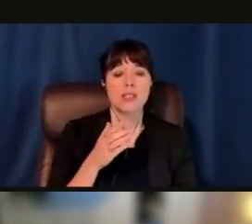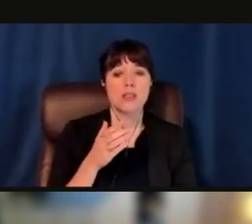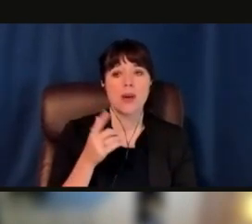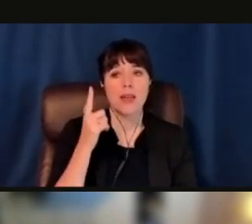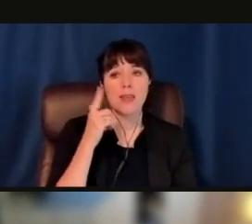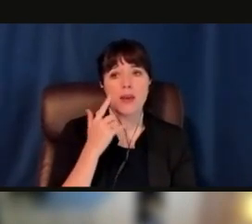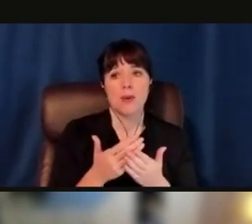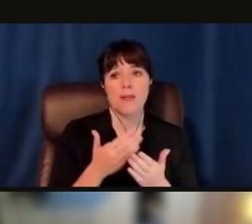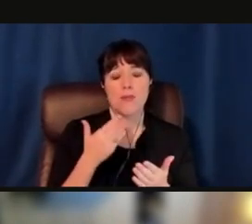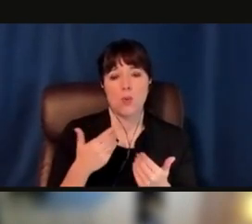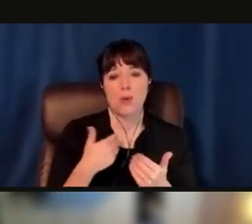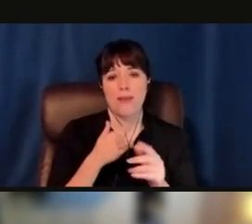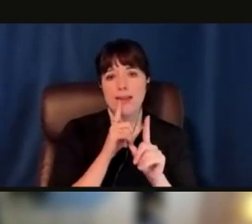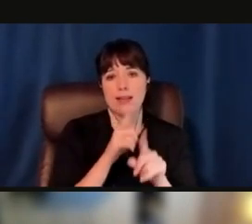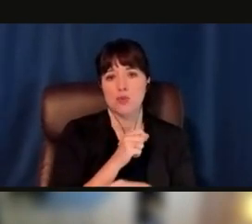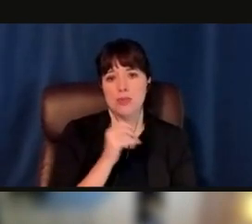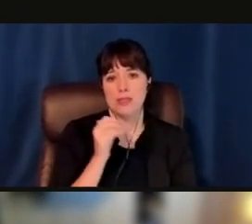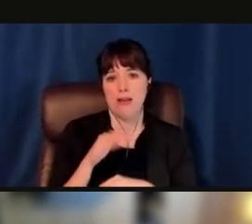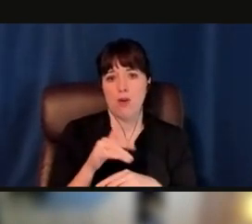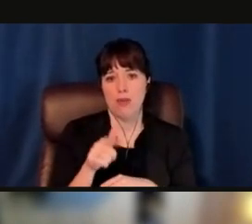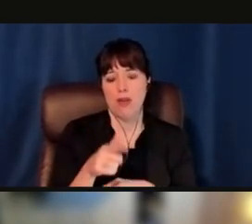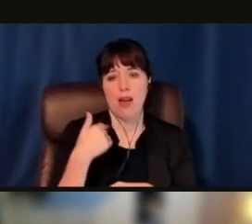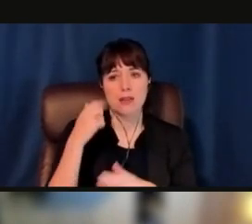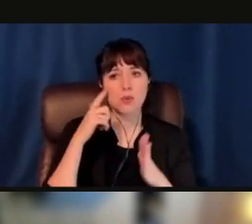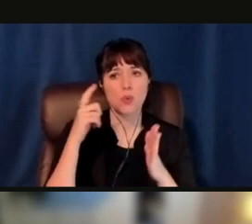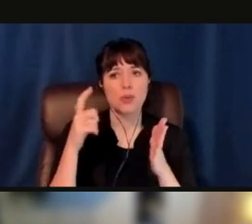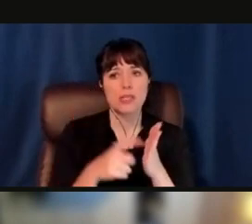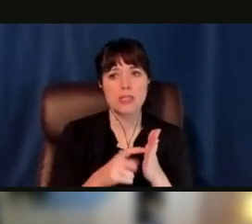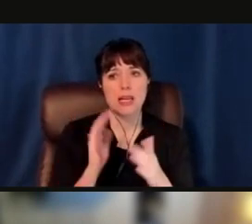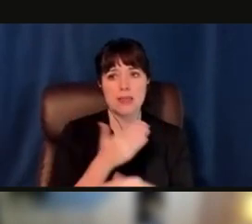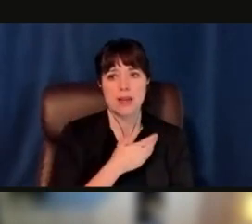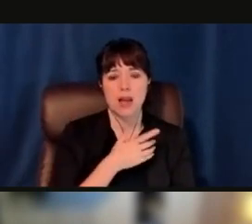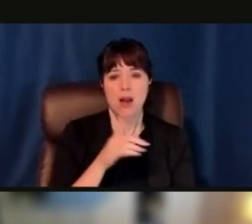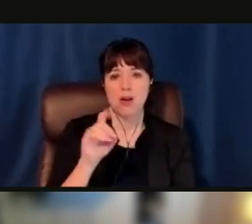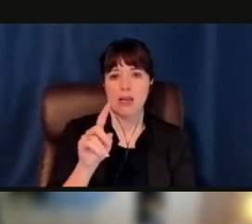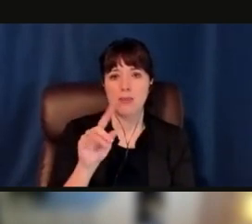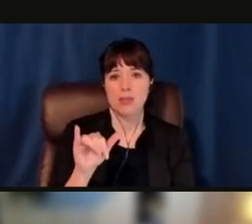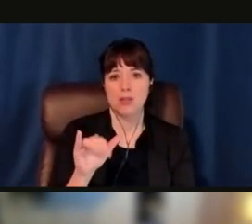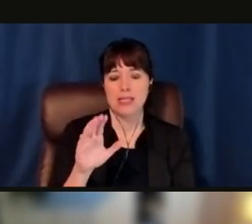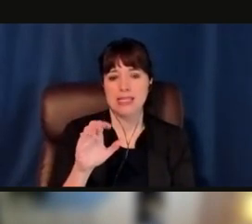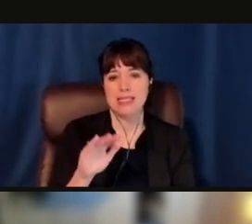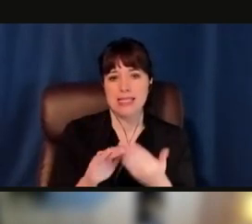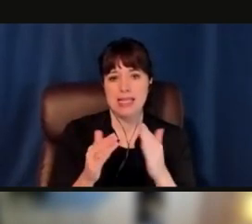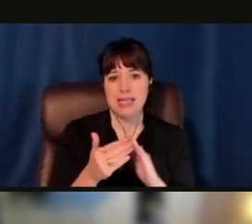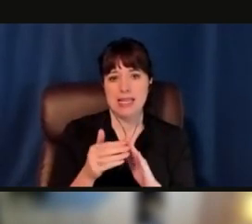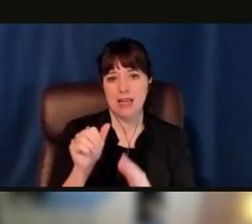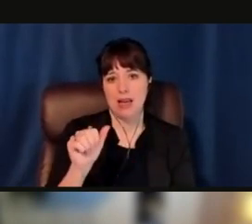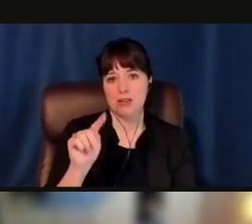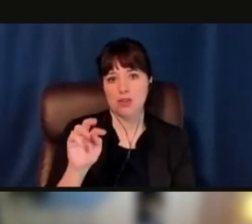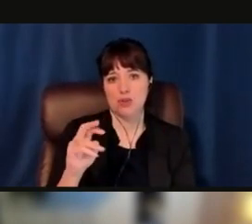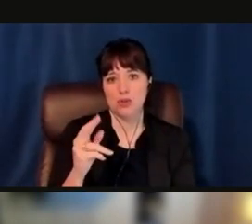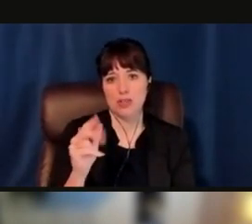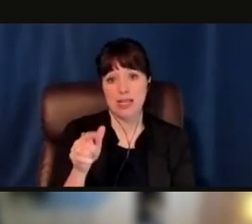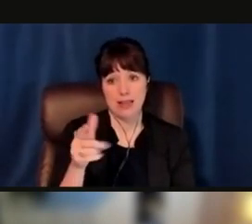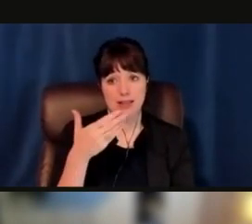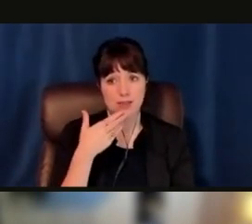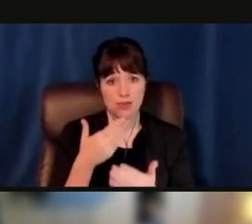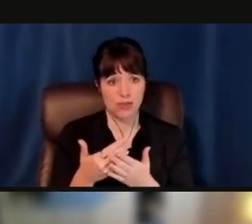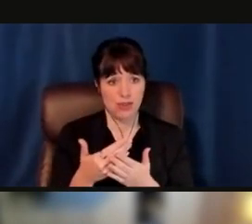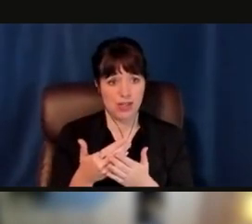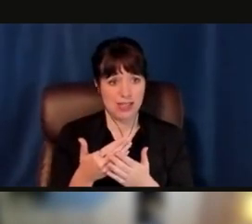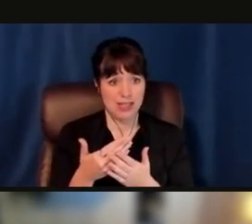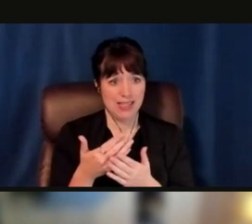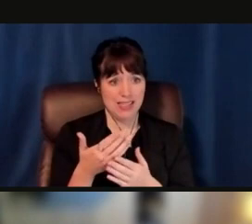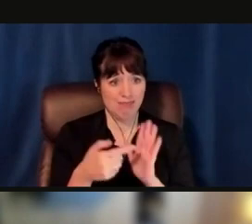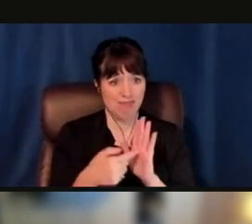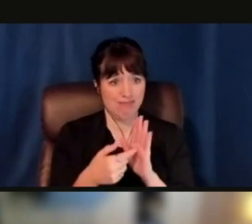from staff on that, I noticed that our deputy city attorney has popped onto the screen, which usually is a good indication that he might have something